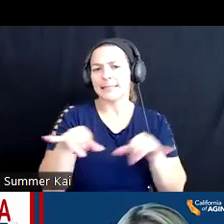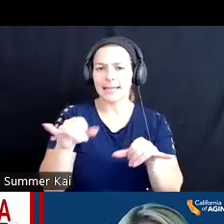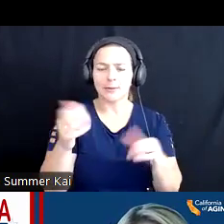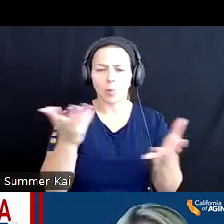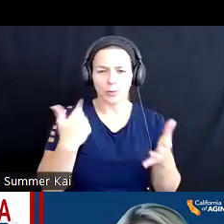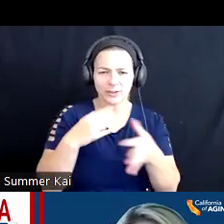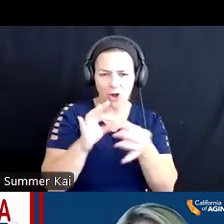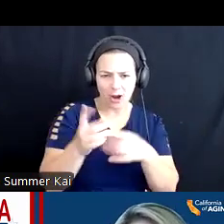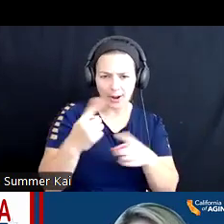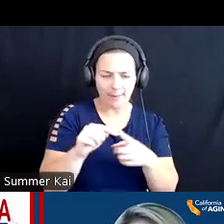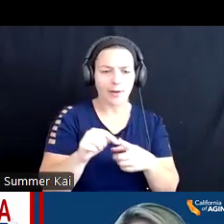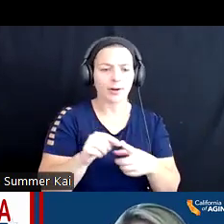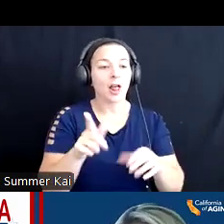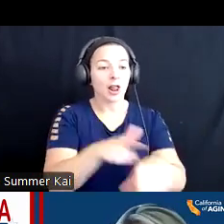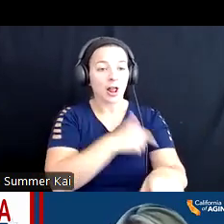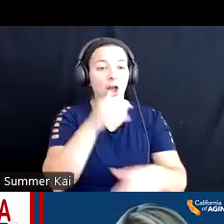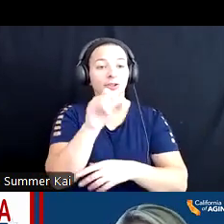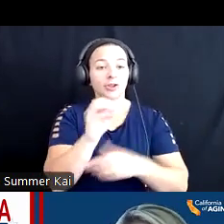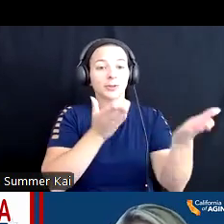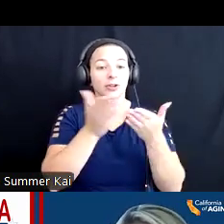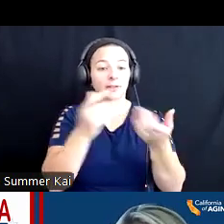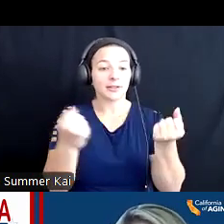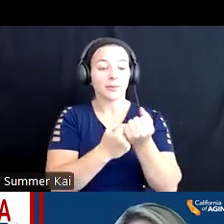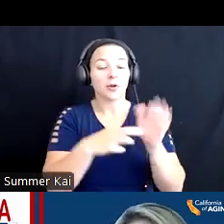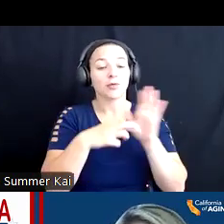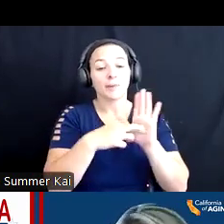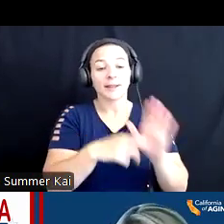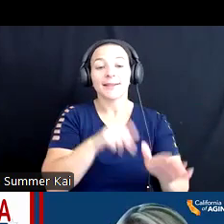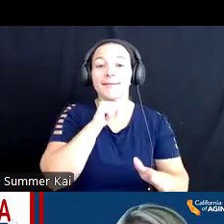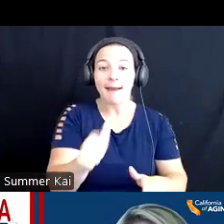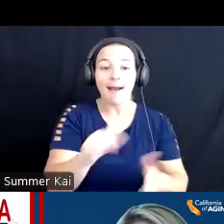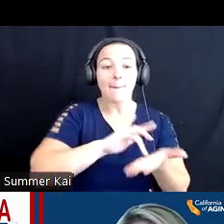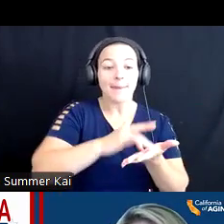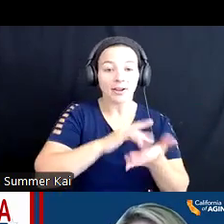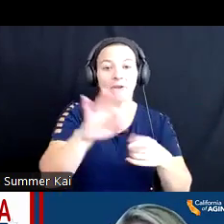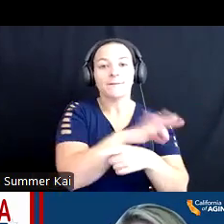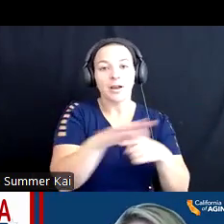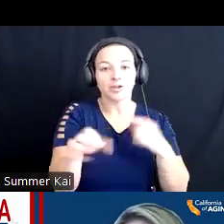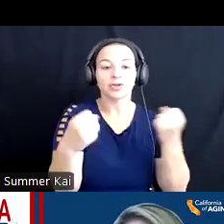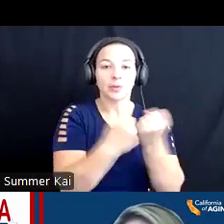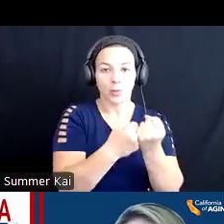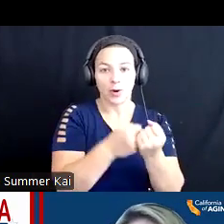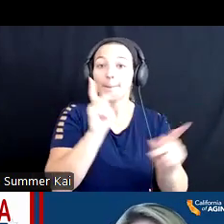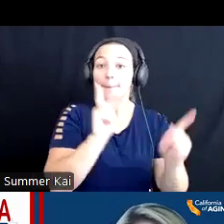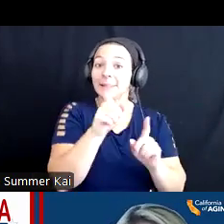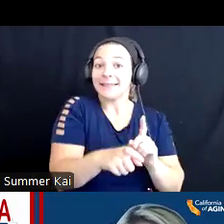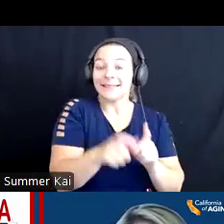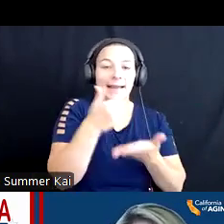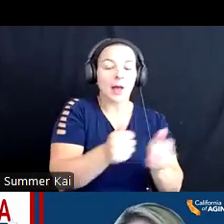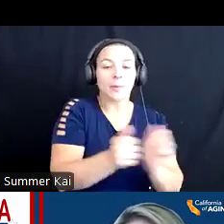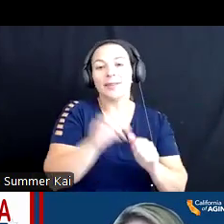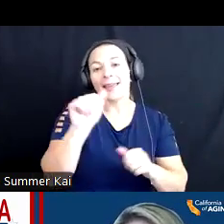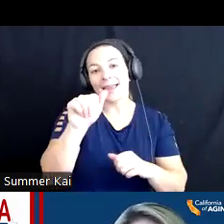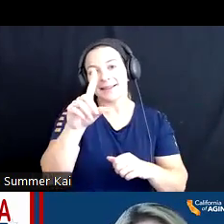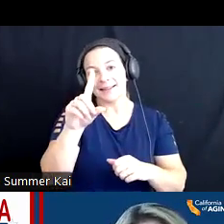long-term services and supports represents the non-medical functional support that people need, help with their activities of